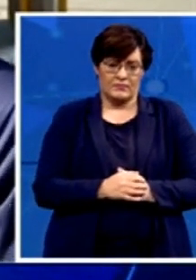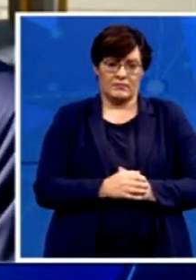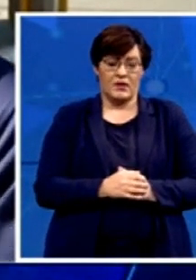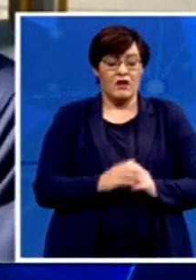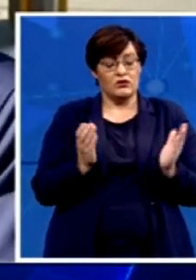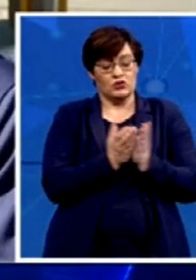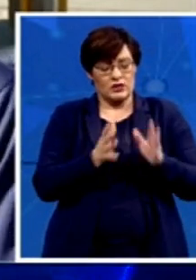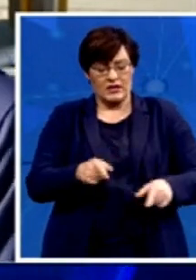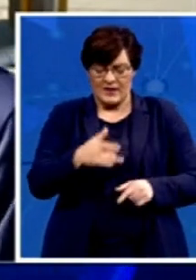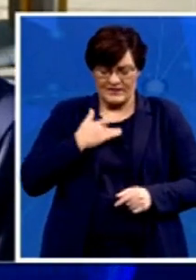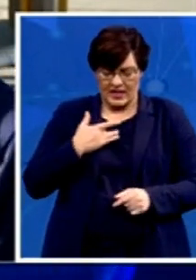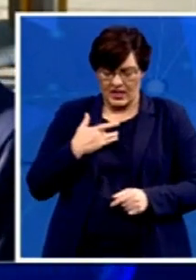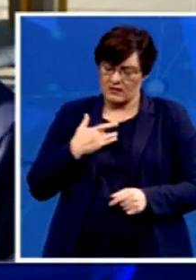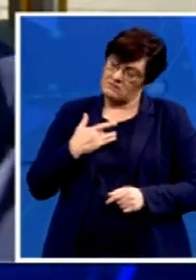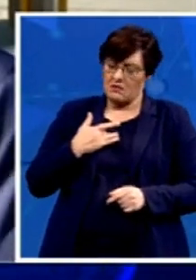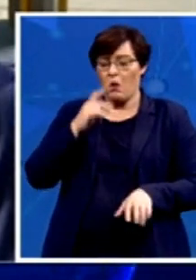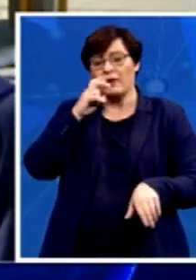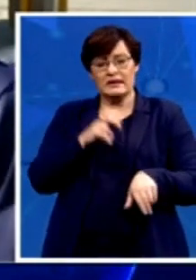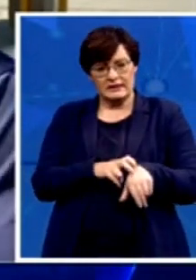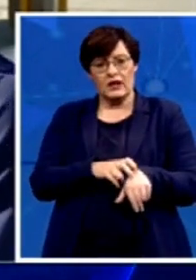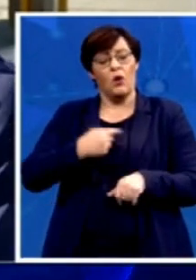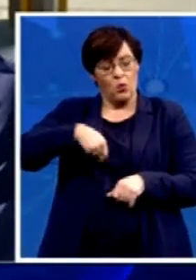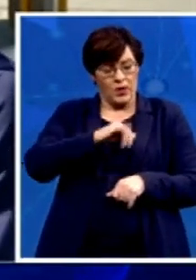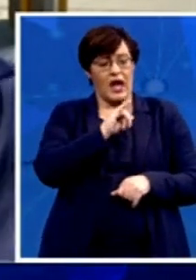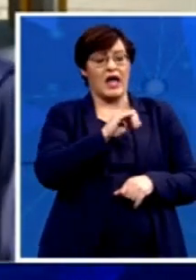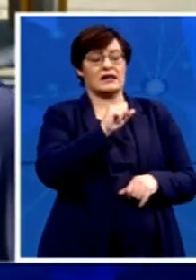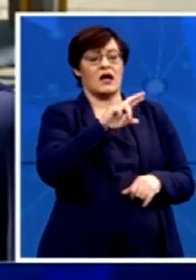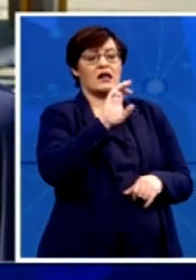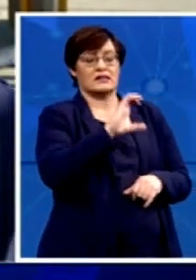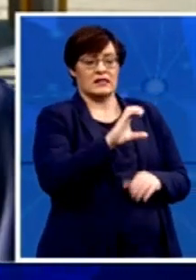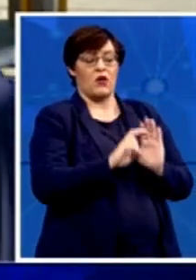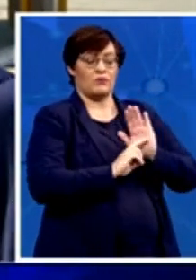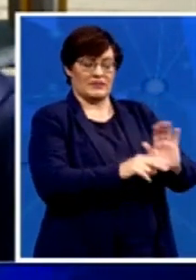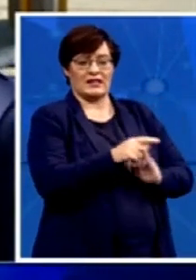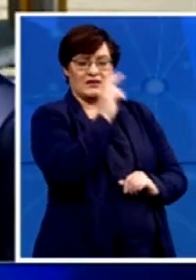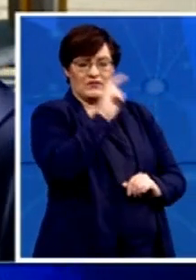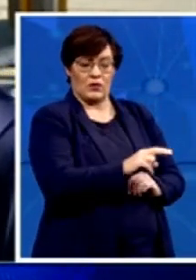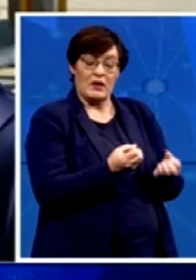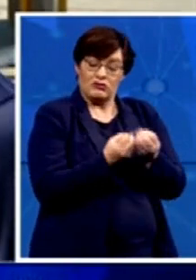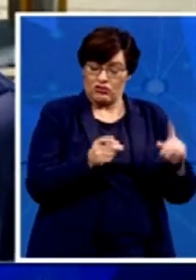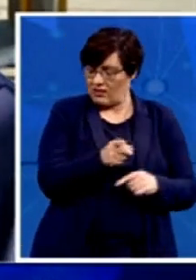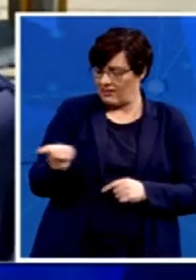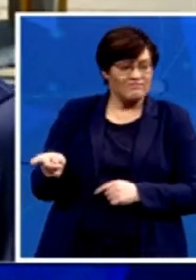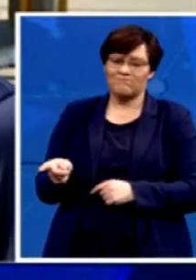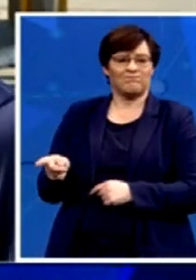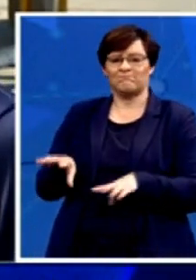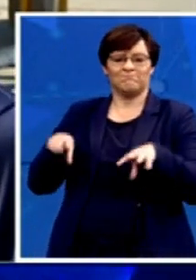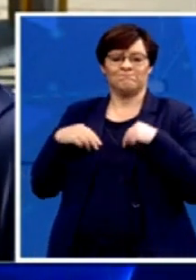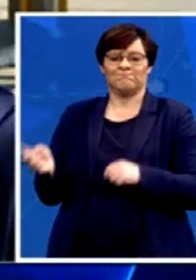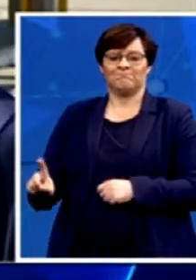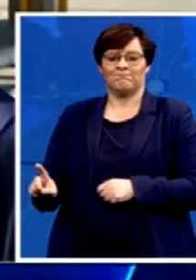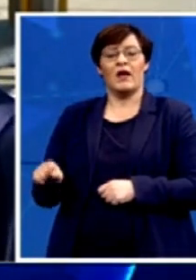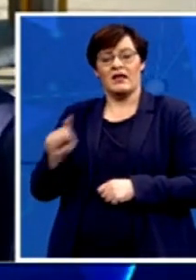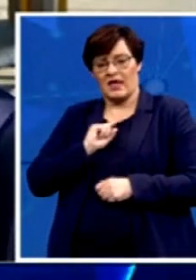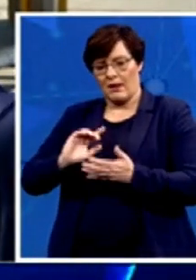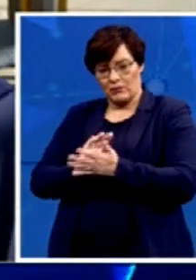need, we as the ISRC will represent that view. But generally, we get from students that it is not the view from students. Students would appreciate if that we go through the